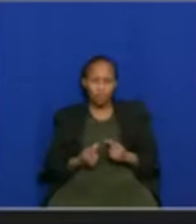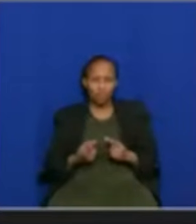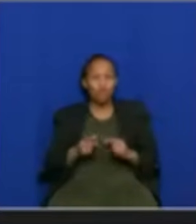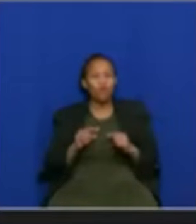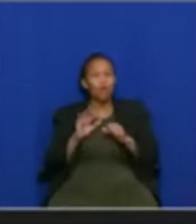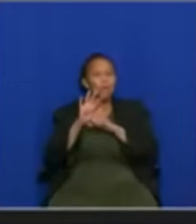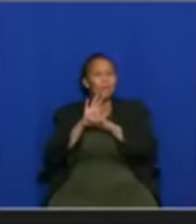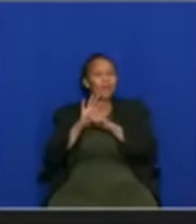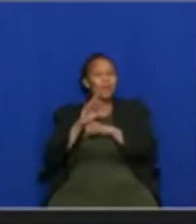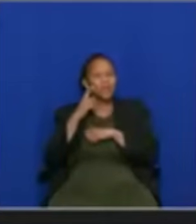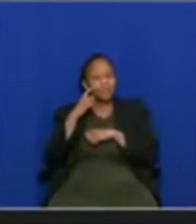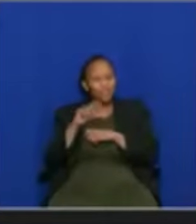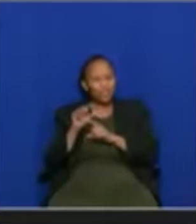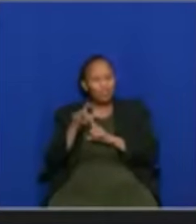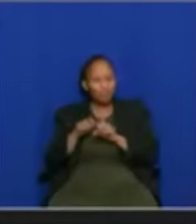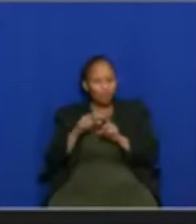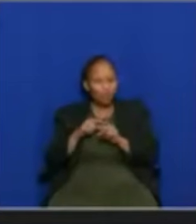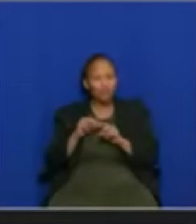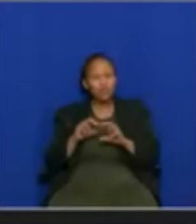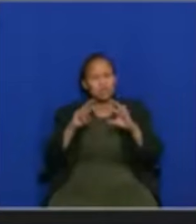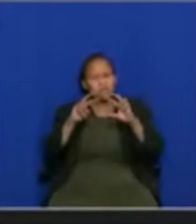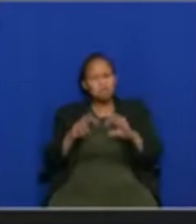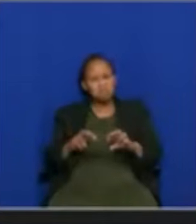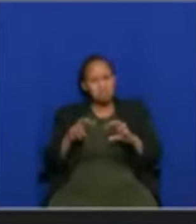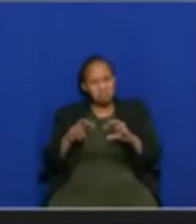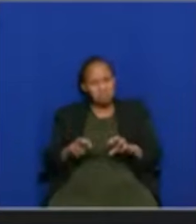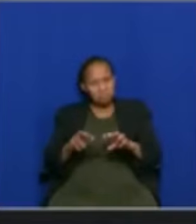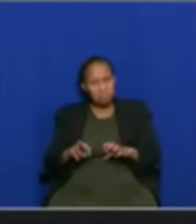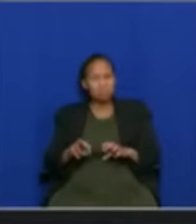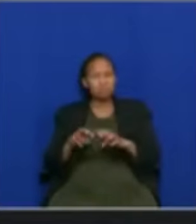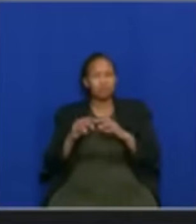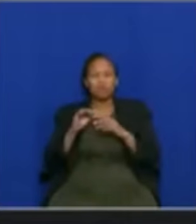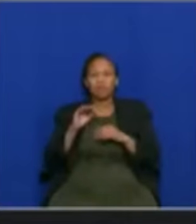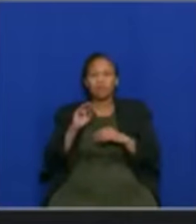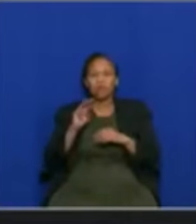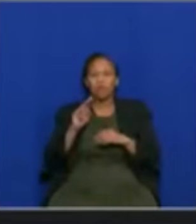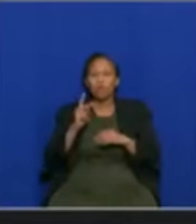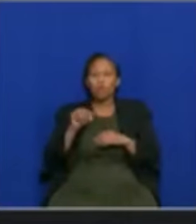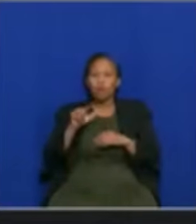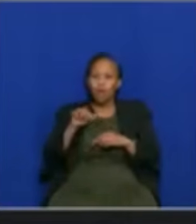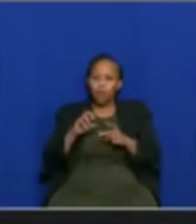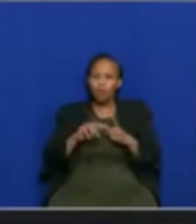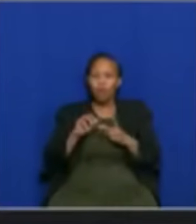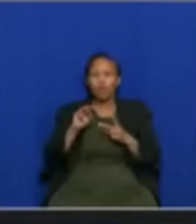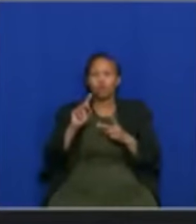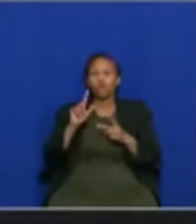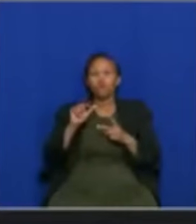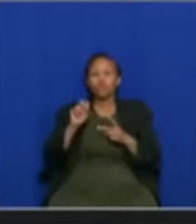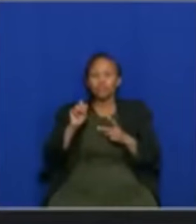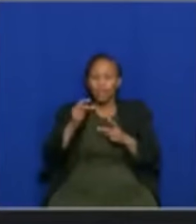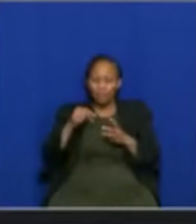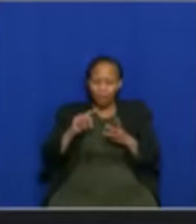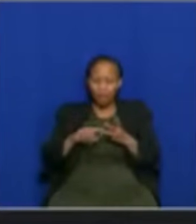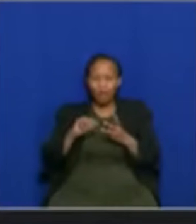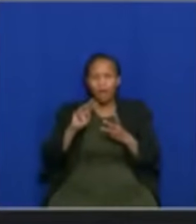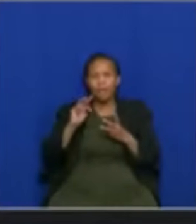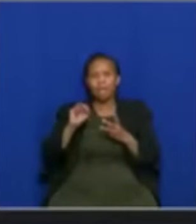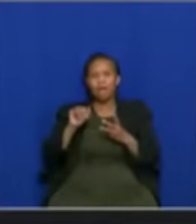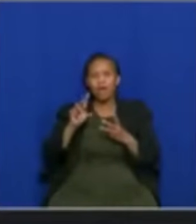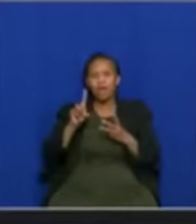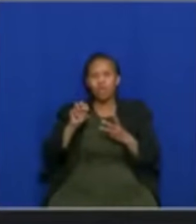files of Kumalo, Lushaba, Madondo, Ncube, I'll